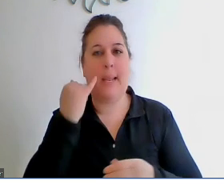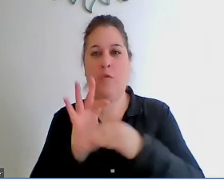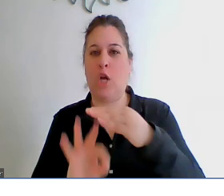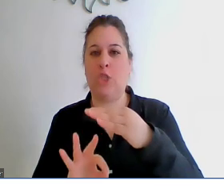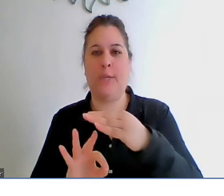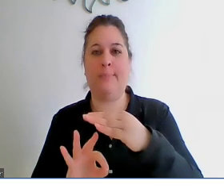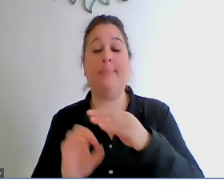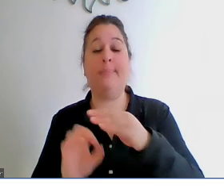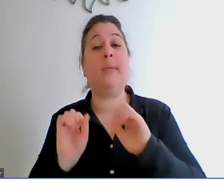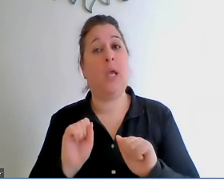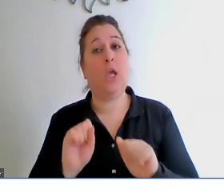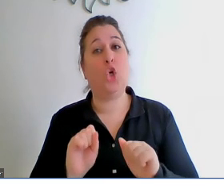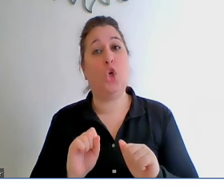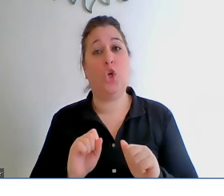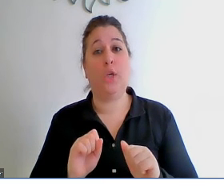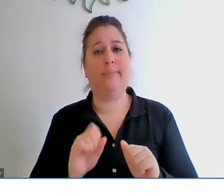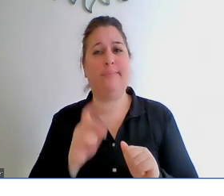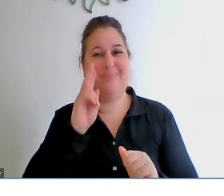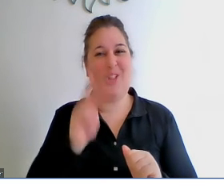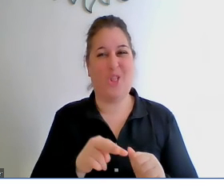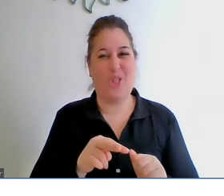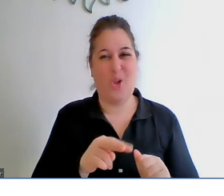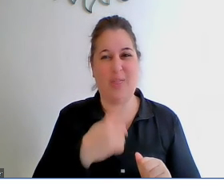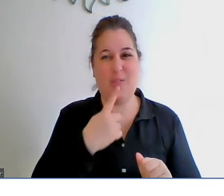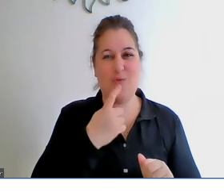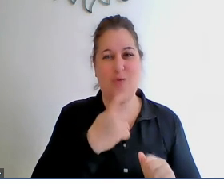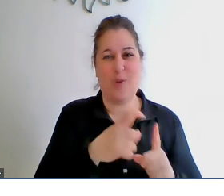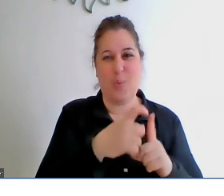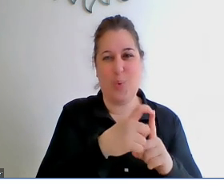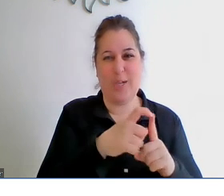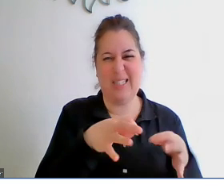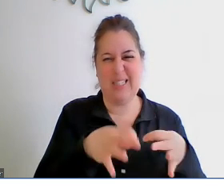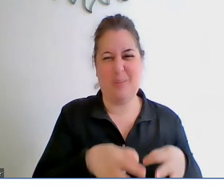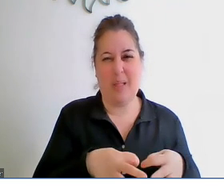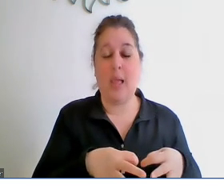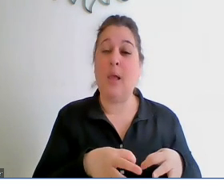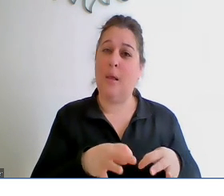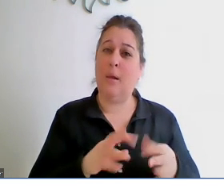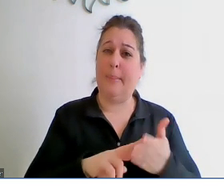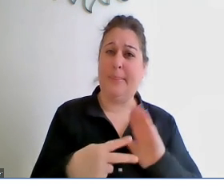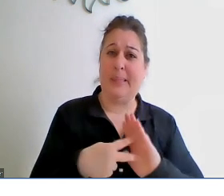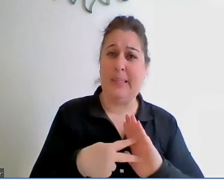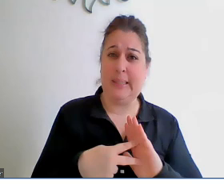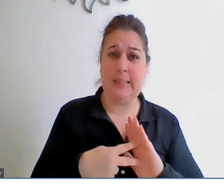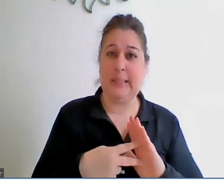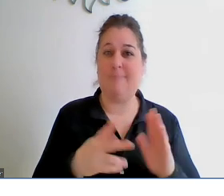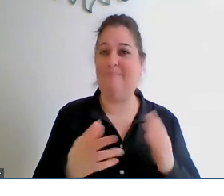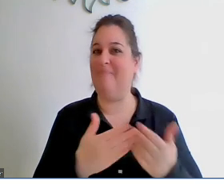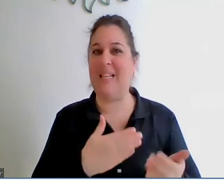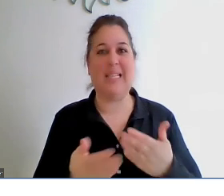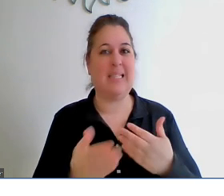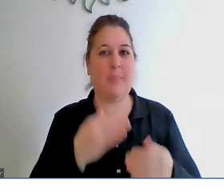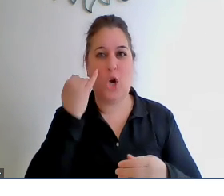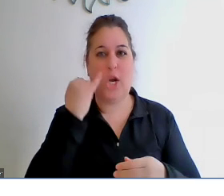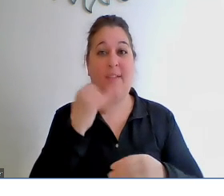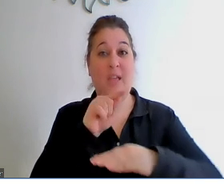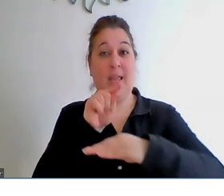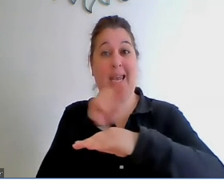denominator, or in front of the fraction. It still means the fraction is negative. So what this is saying is I could have put the negative on